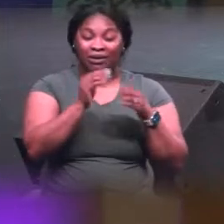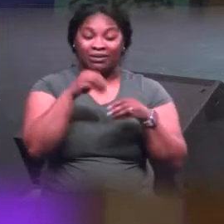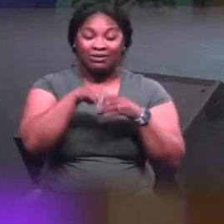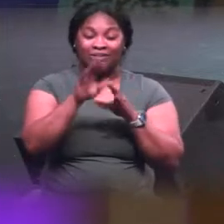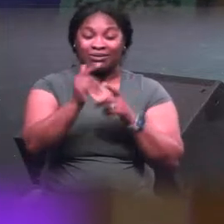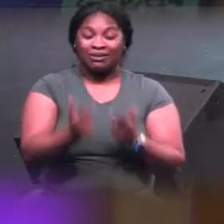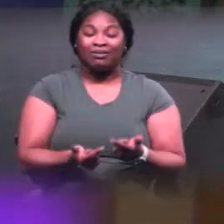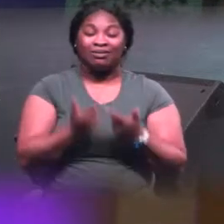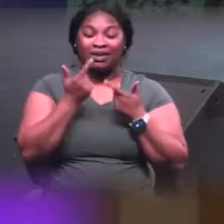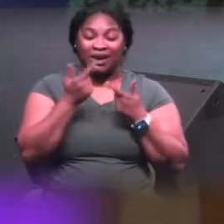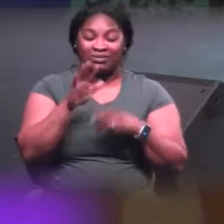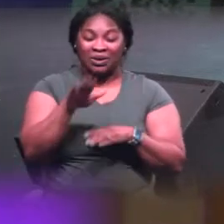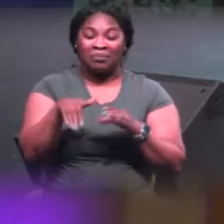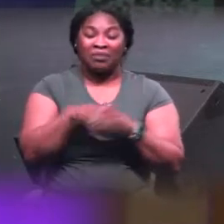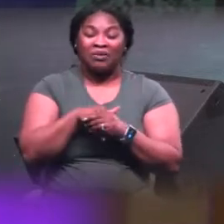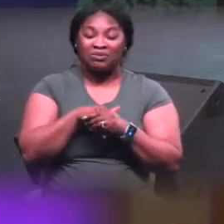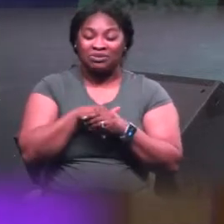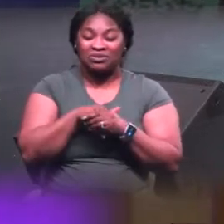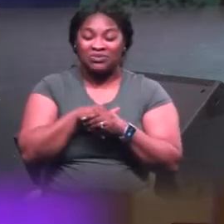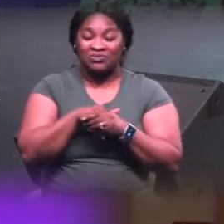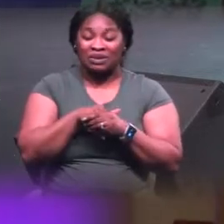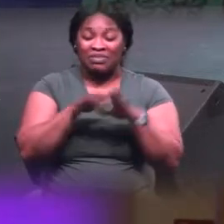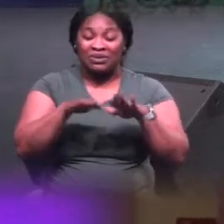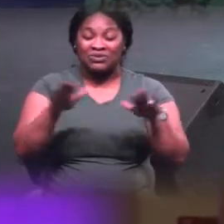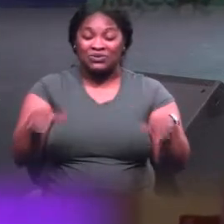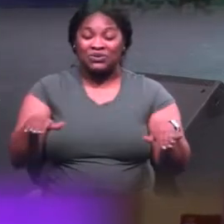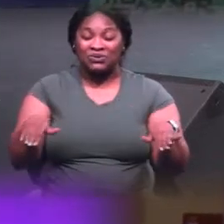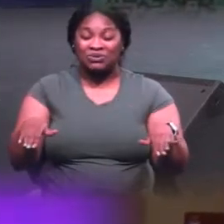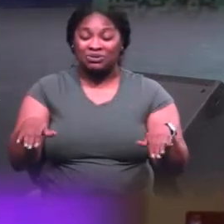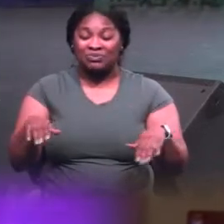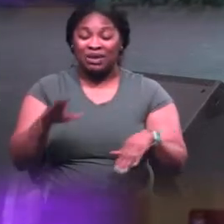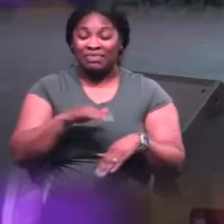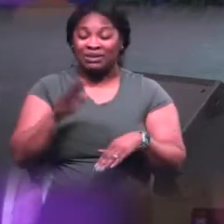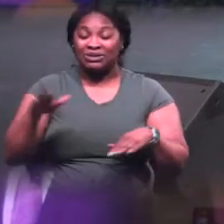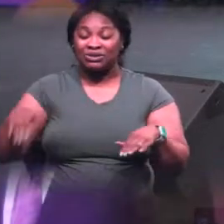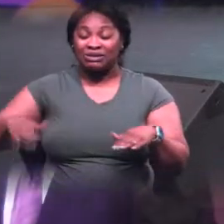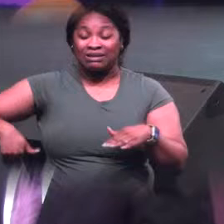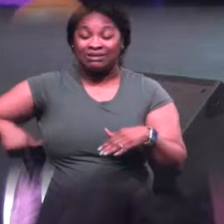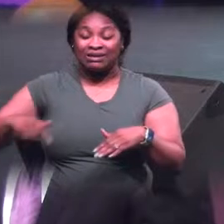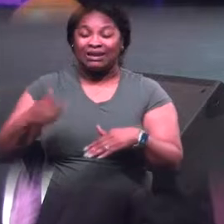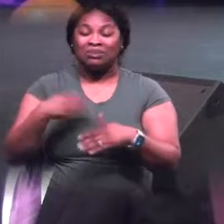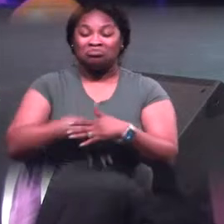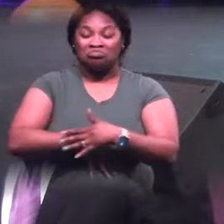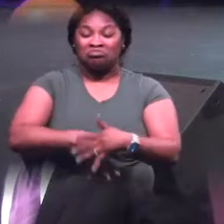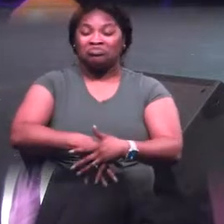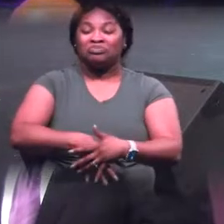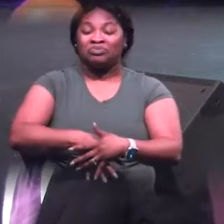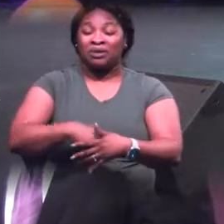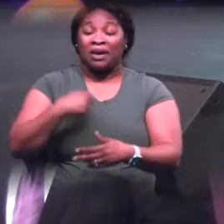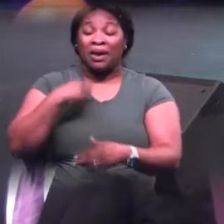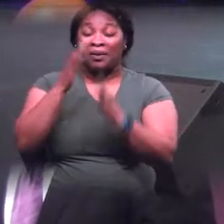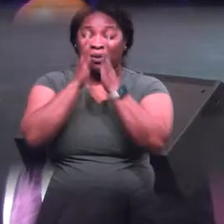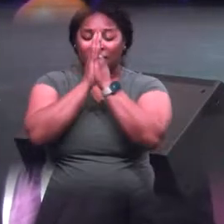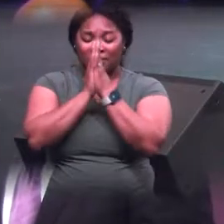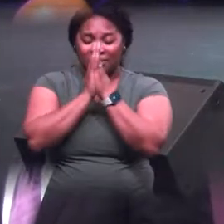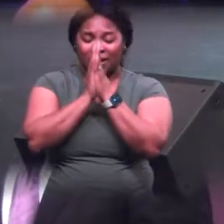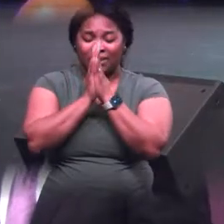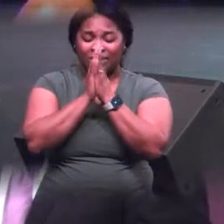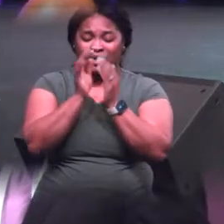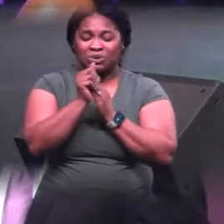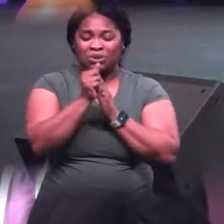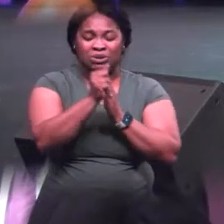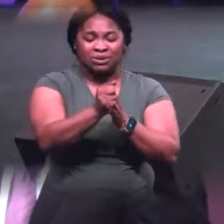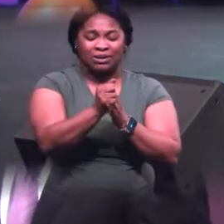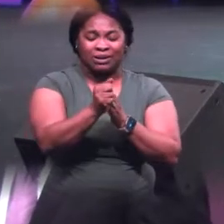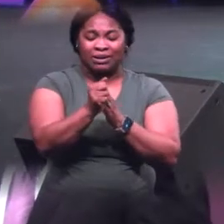their marriages, in their children, and their children that have yet even to be conceived. I pray, God, that you would guide,